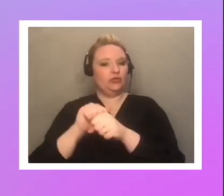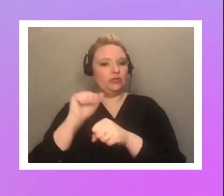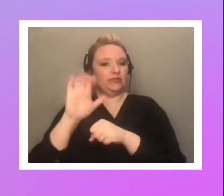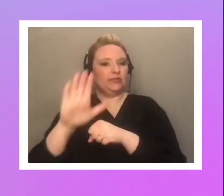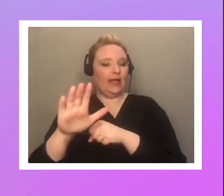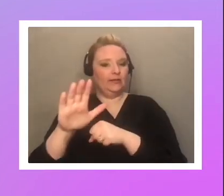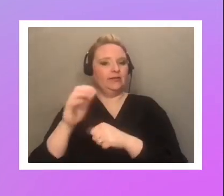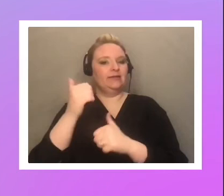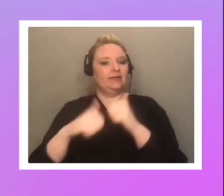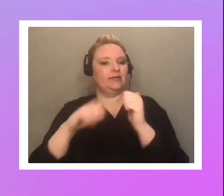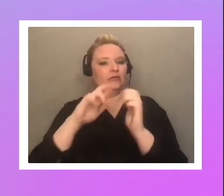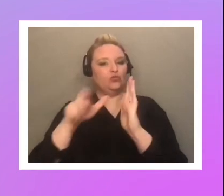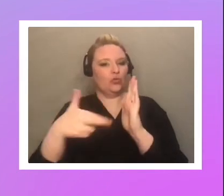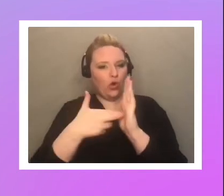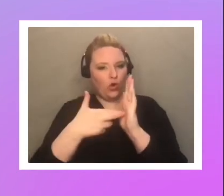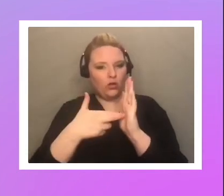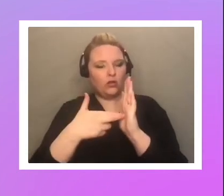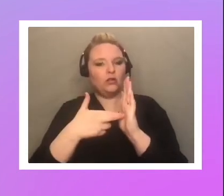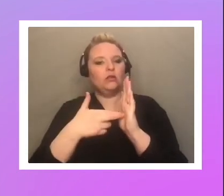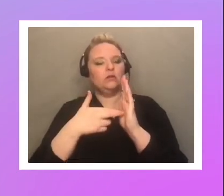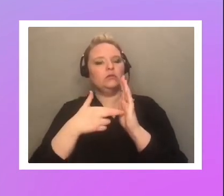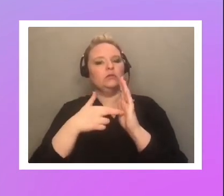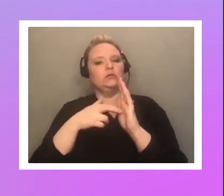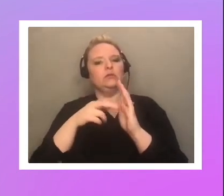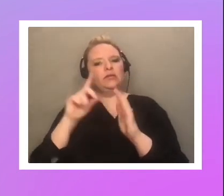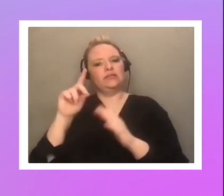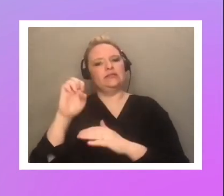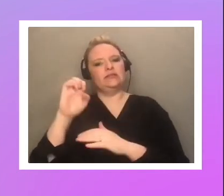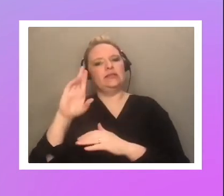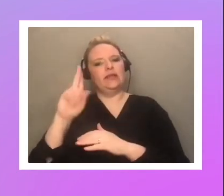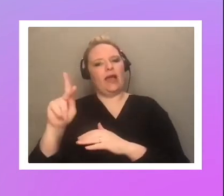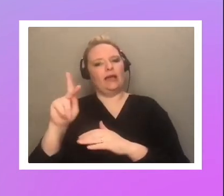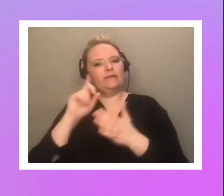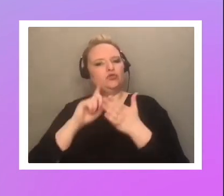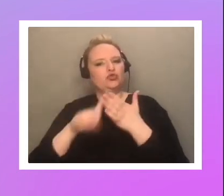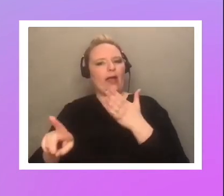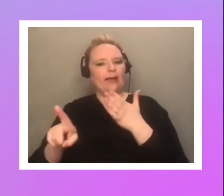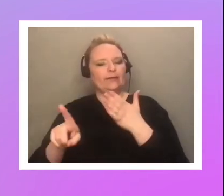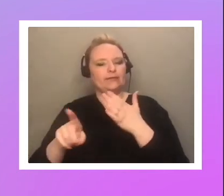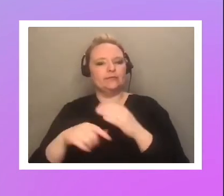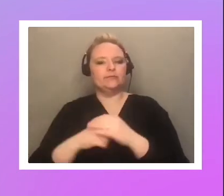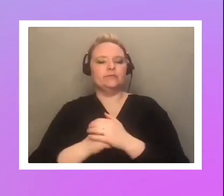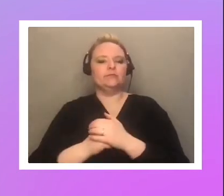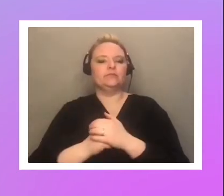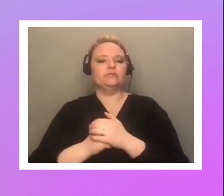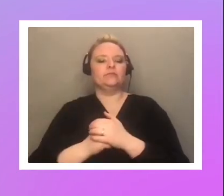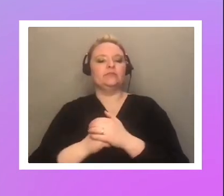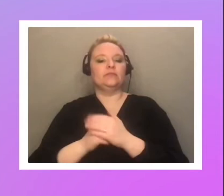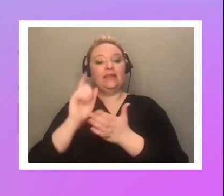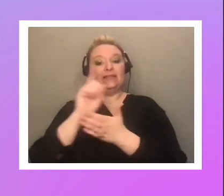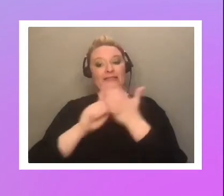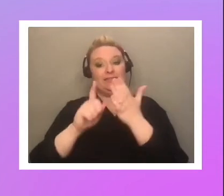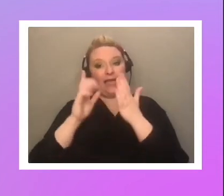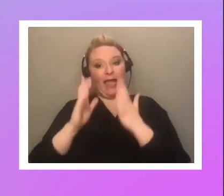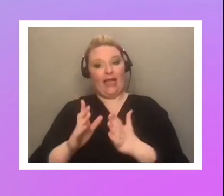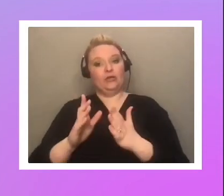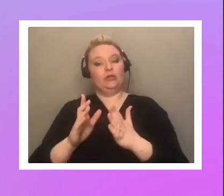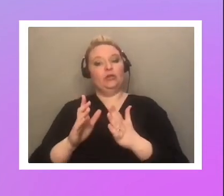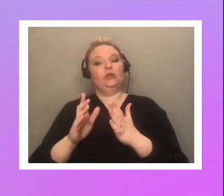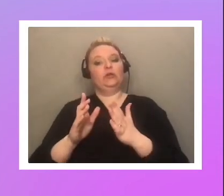so please see that in the deck. When it comes to designers,